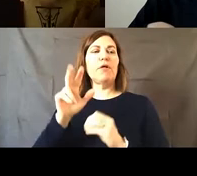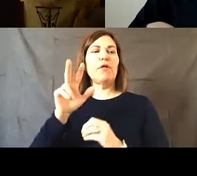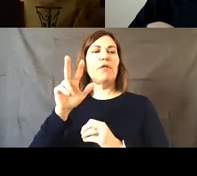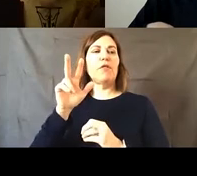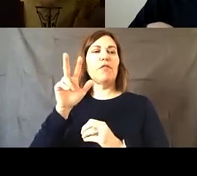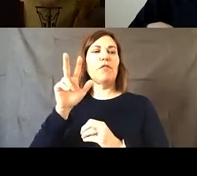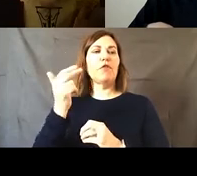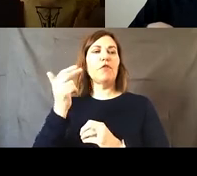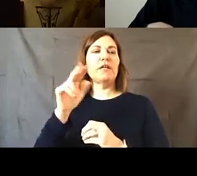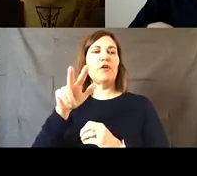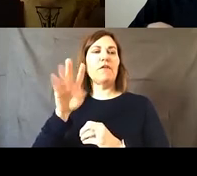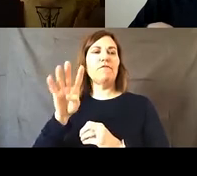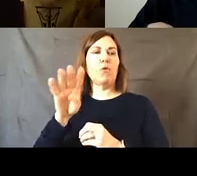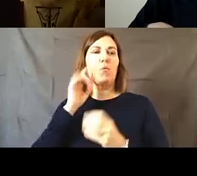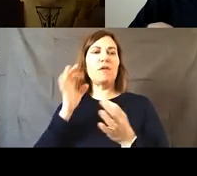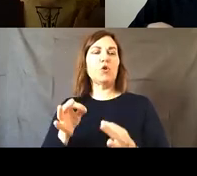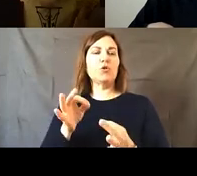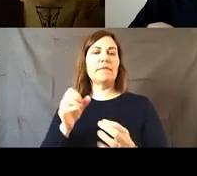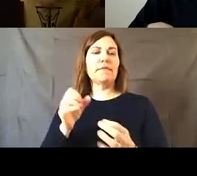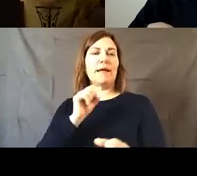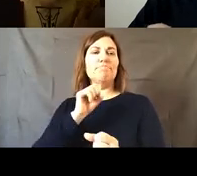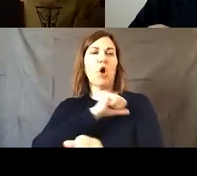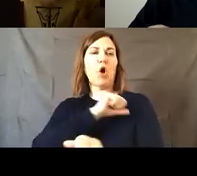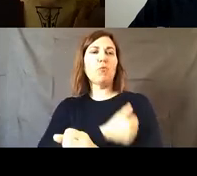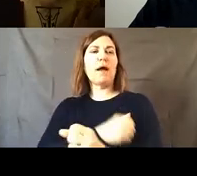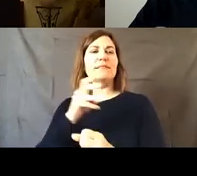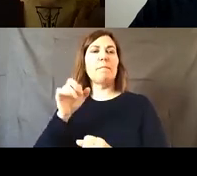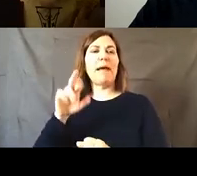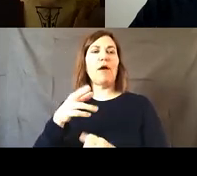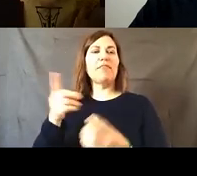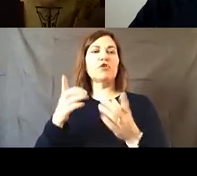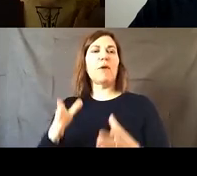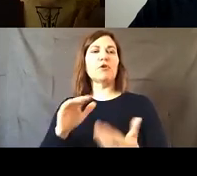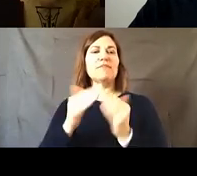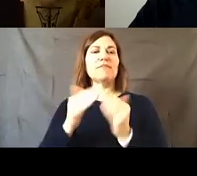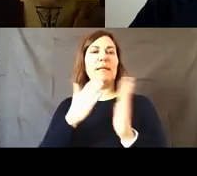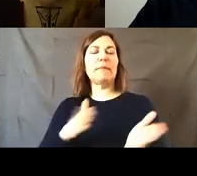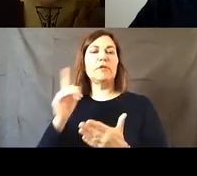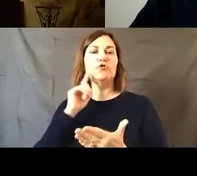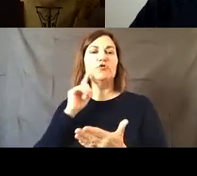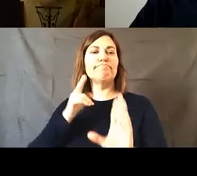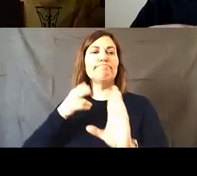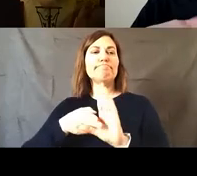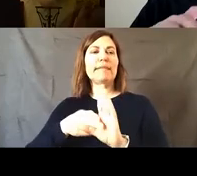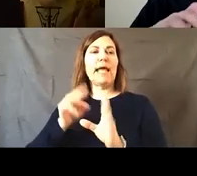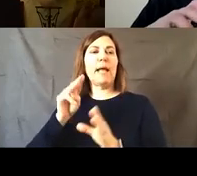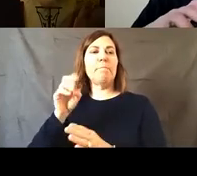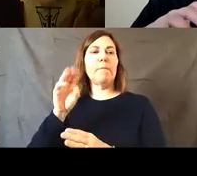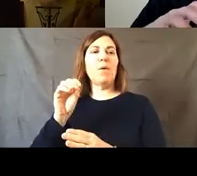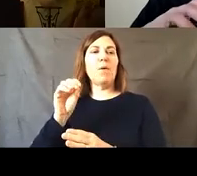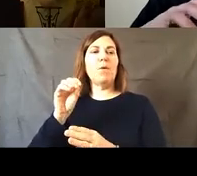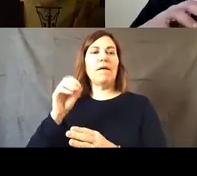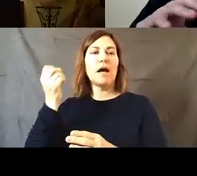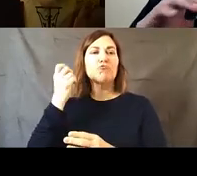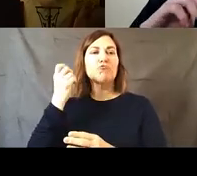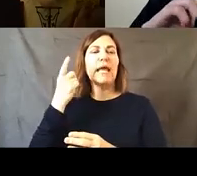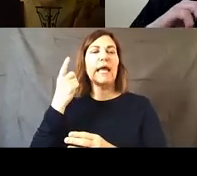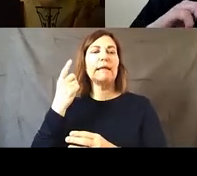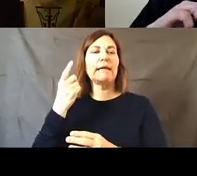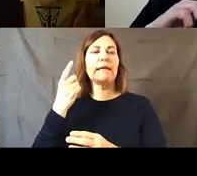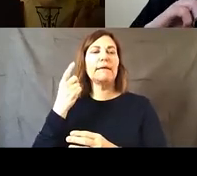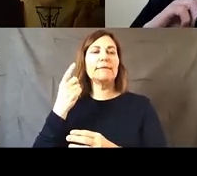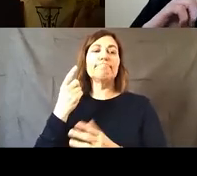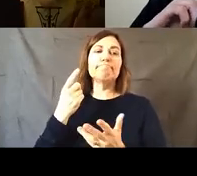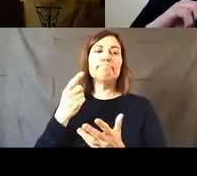Resolution authorizing the mayor and director of city planning to enter into a memorandum of understanding and or an